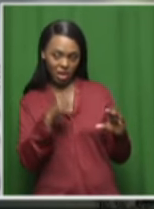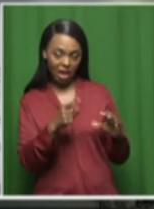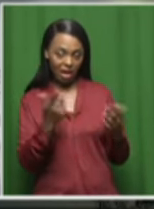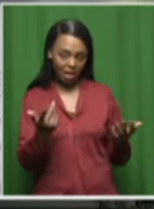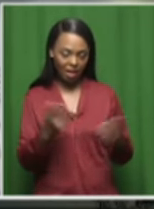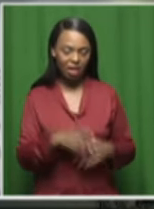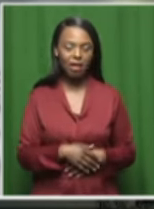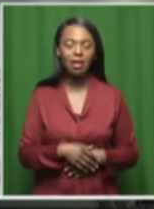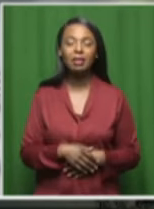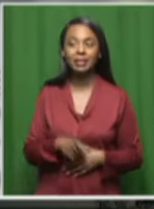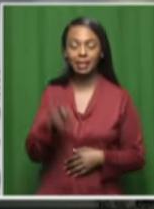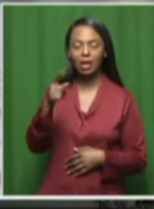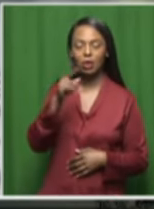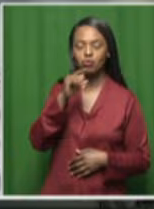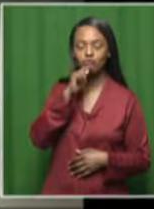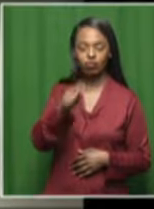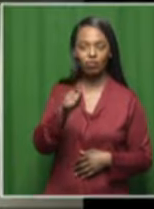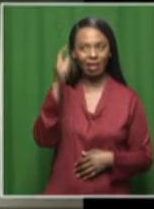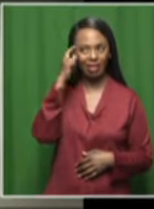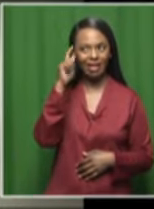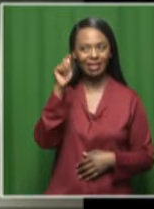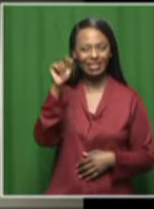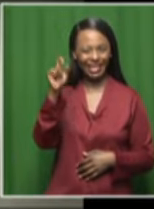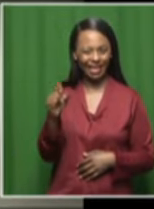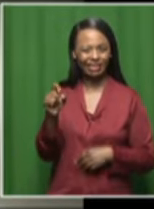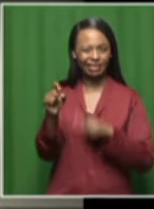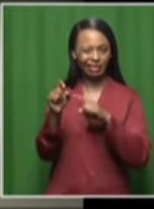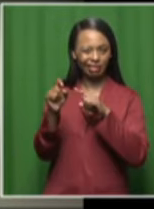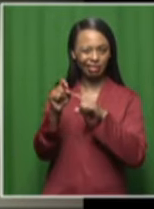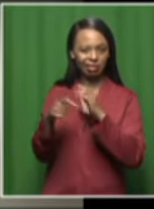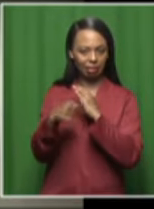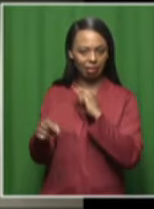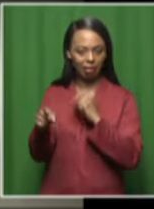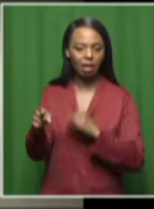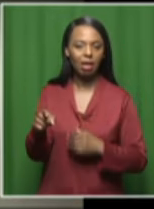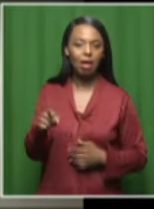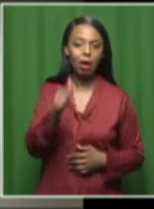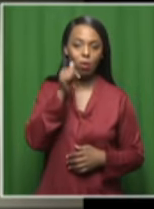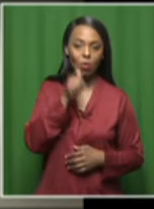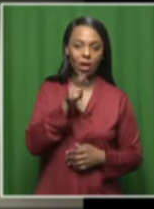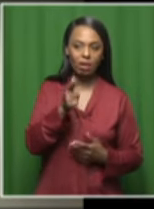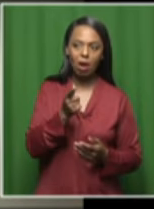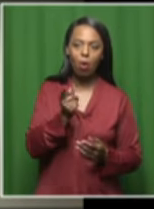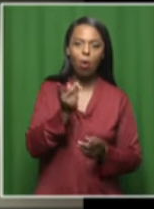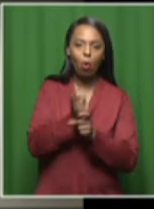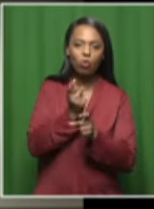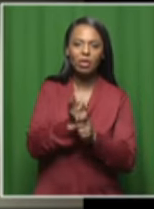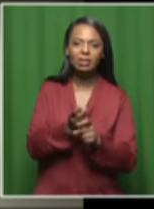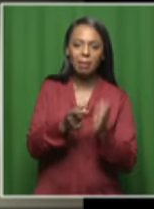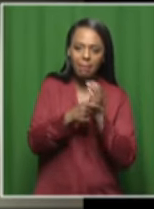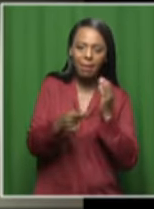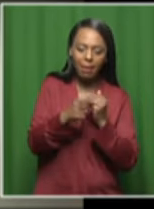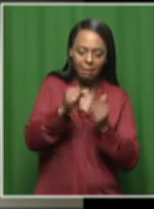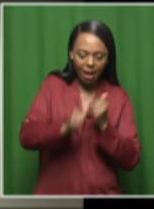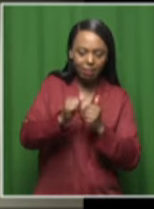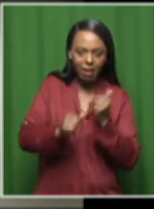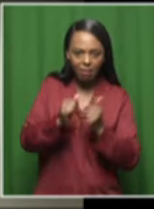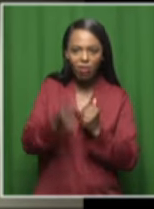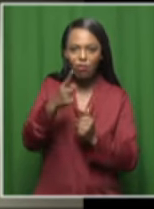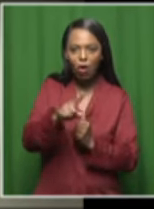interesting to think of the tax man rubbing his hands. But yes, you know, when you contribute to a retirement fund, you get a tax deduction. So that